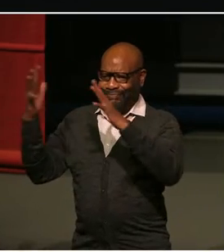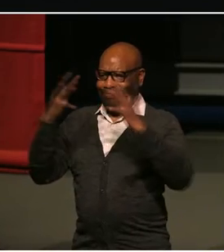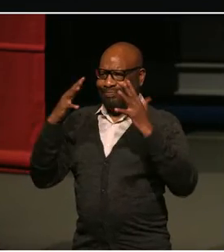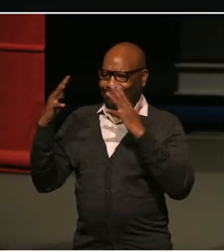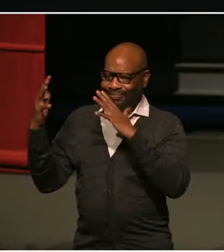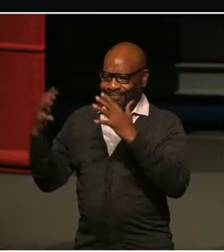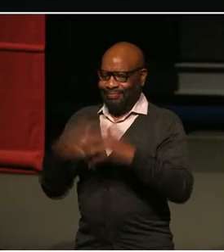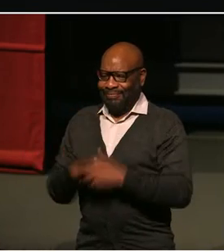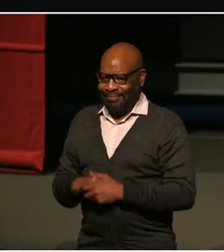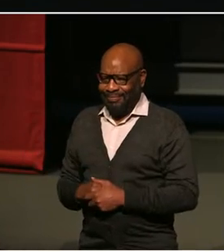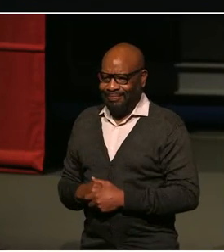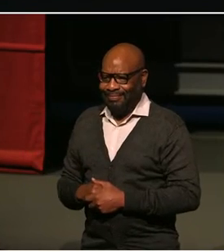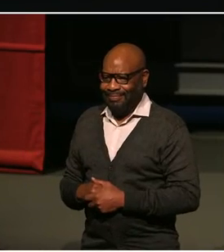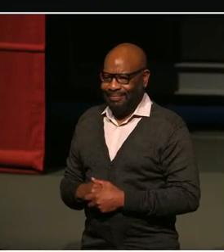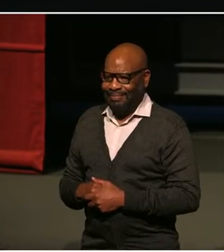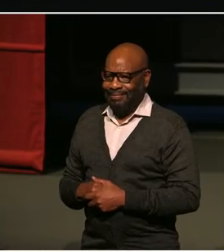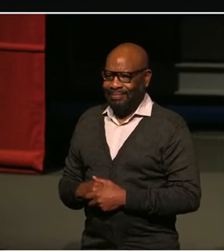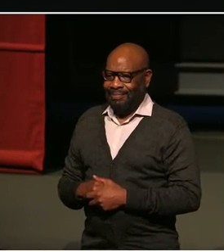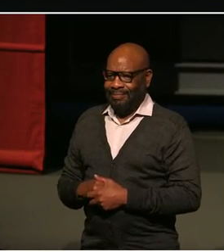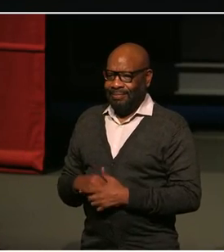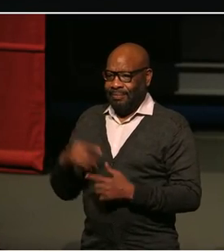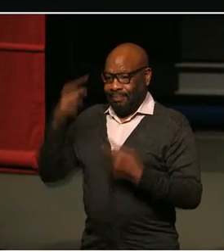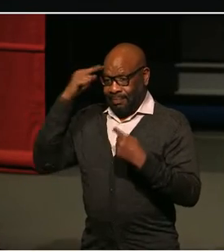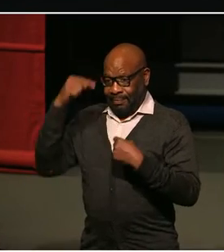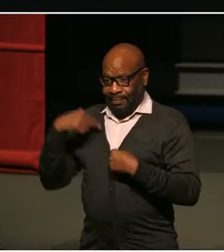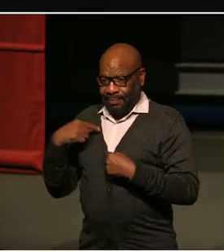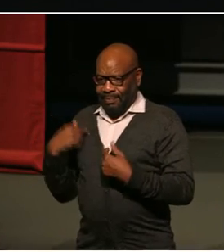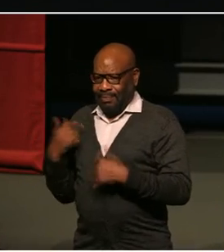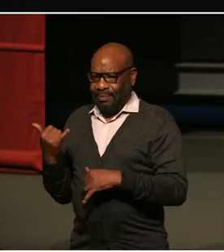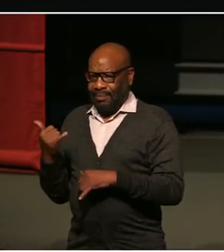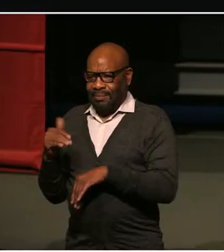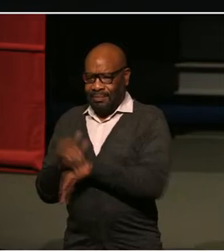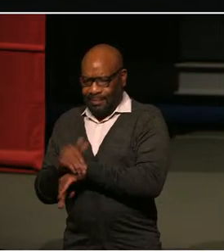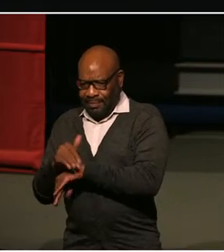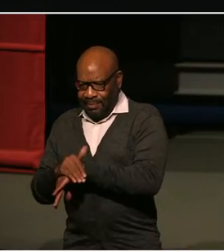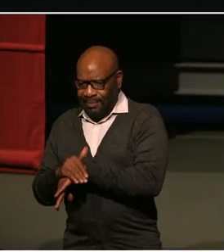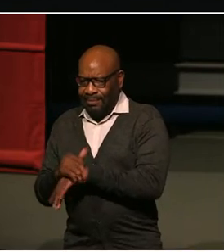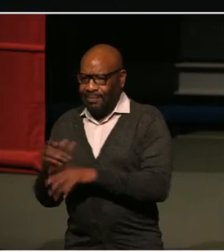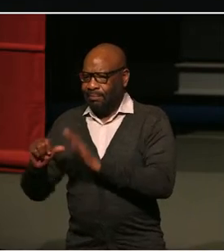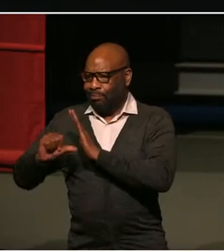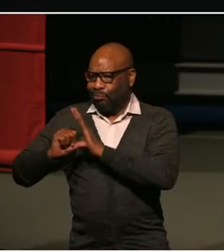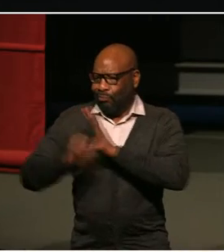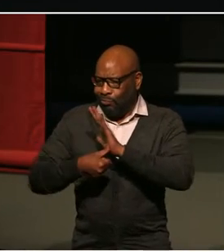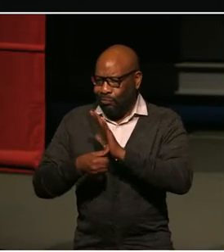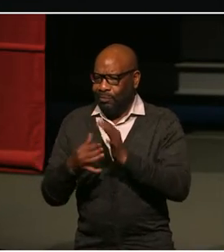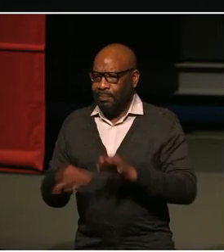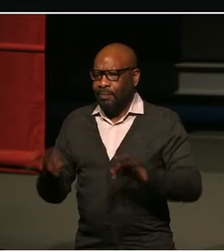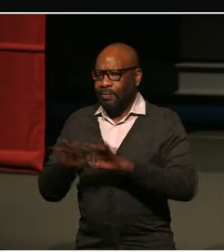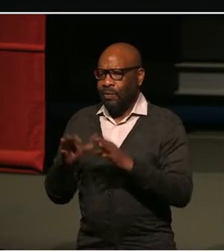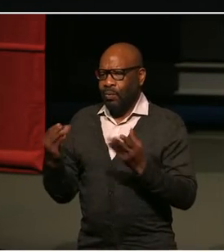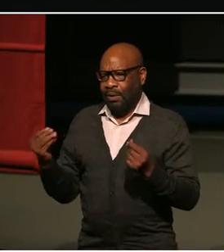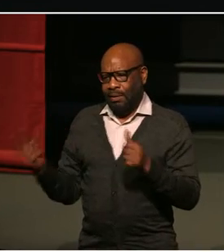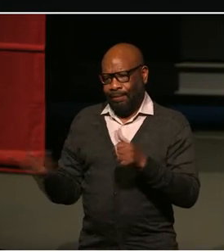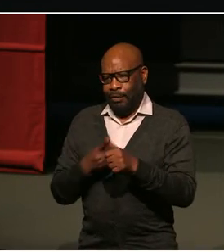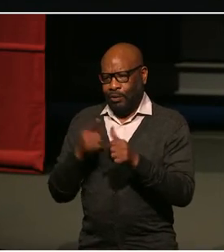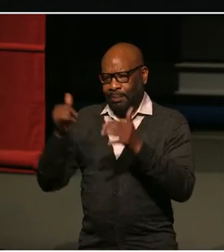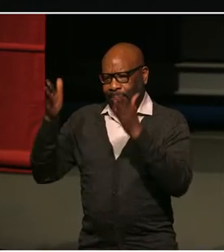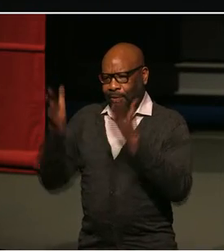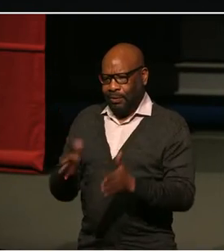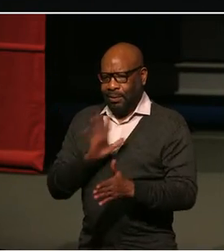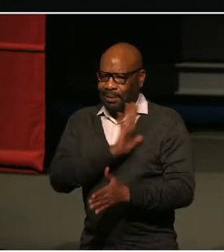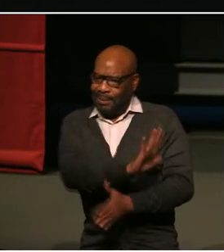For me, this evening emphasizes the vital importance of first-person storytelling, of first-voice